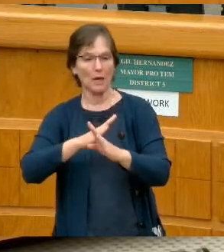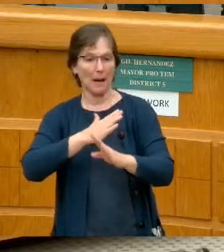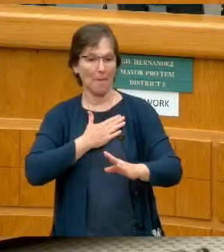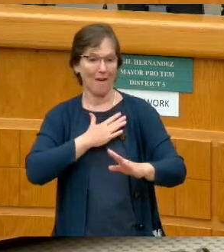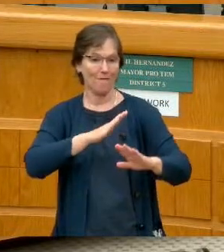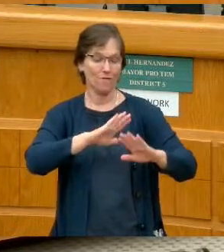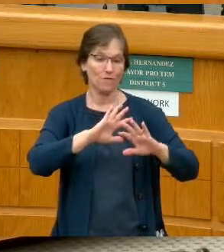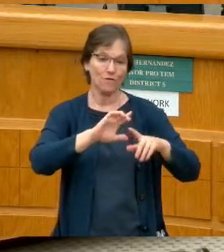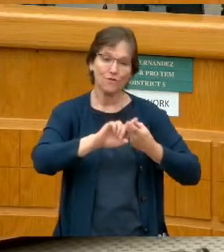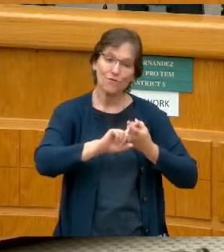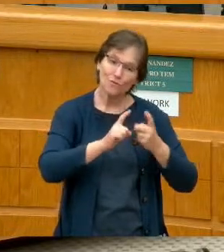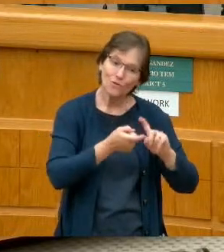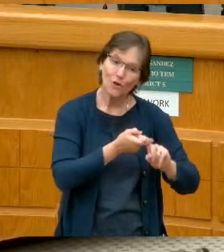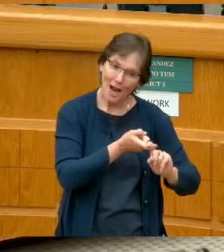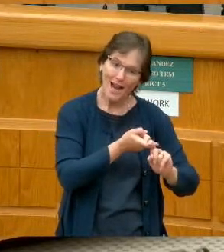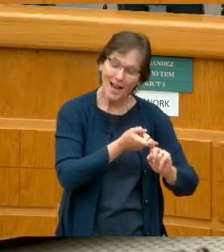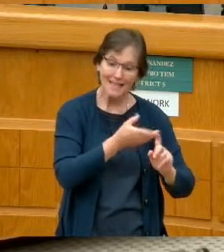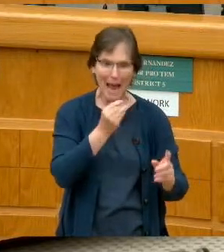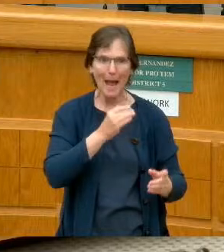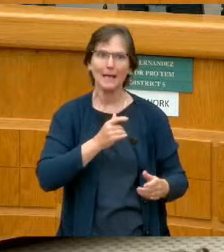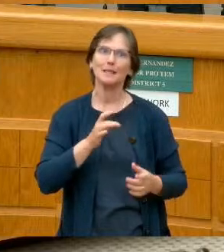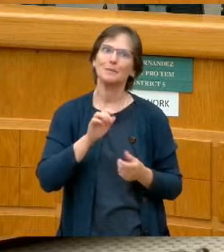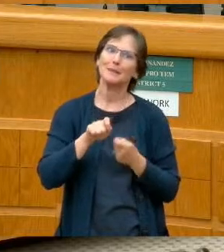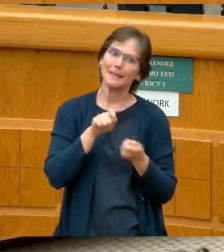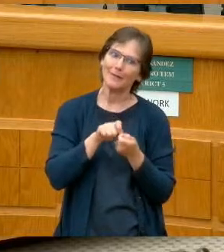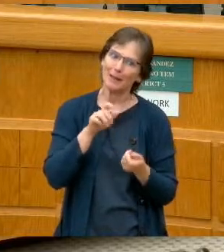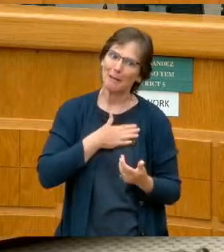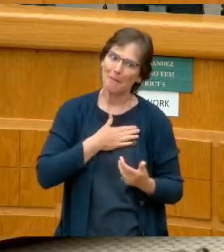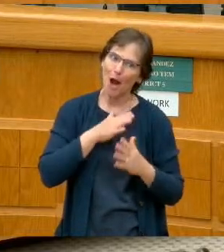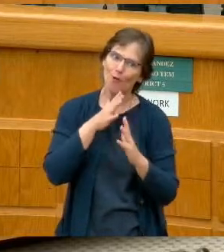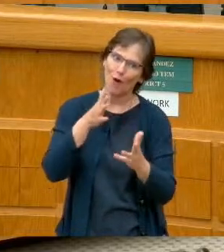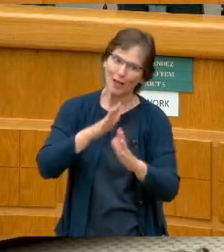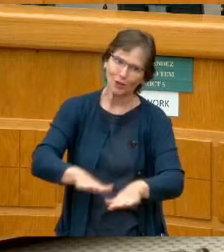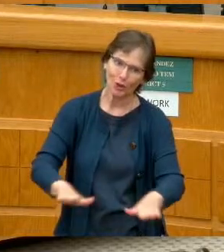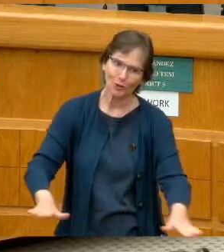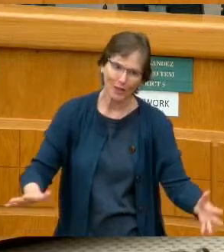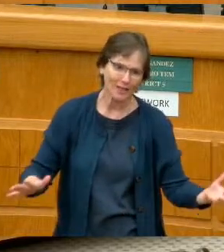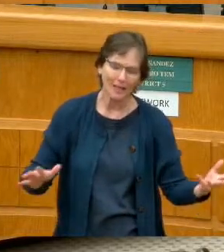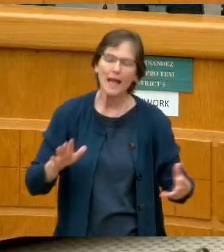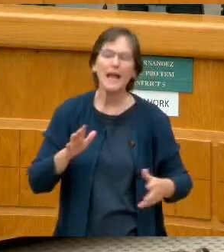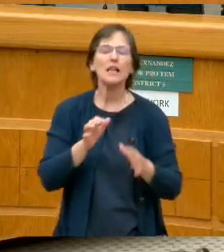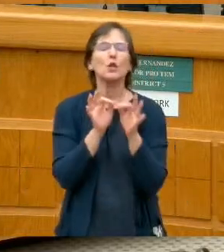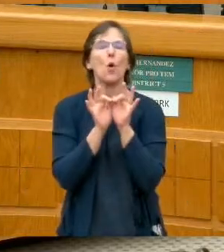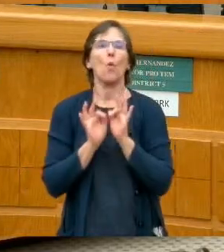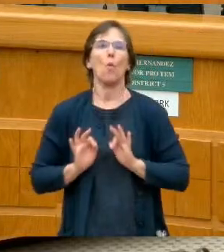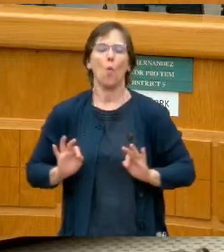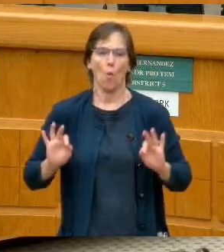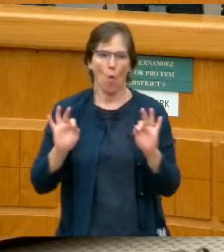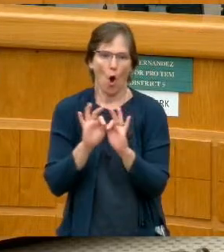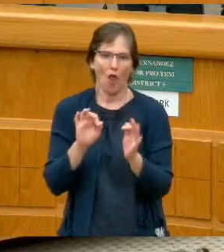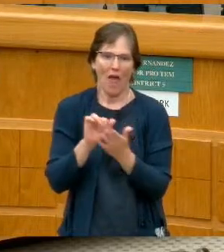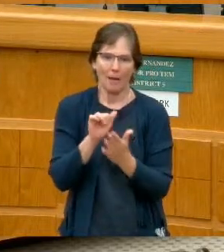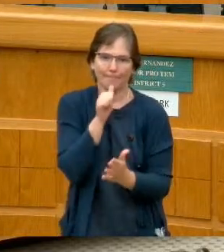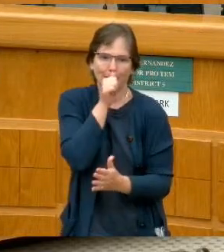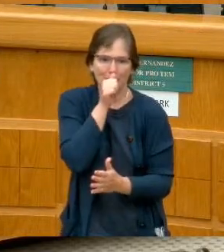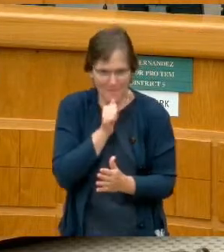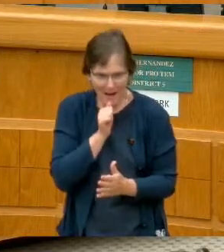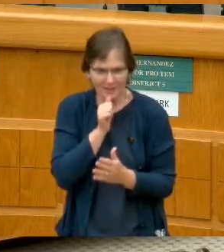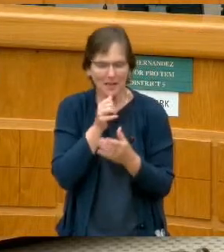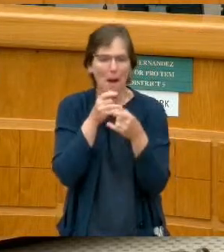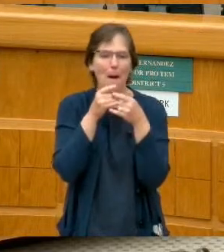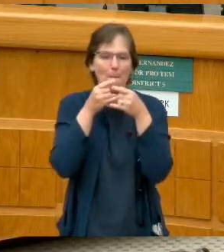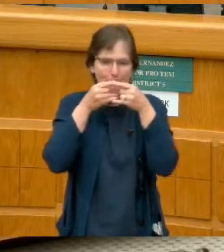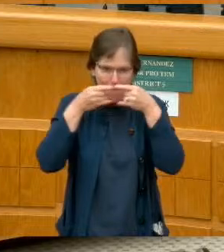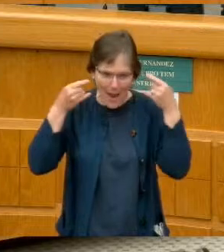grandchildren. So if I've got a little inconvenience to endure, well, I'm willing to do that. And so I'm asking you to do that, and those of